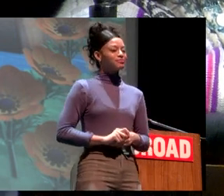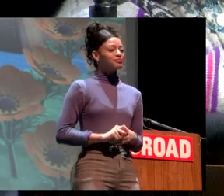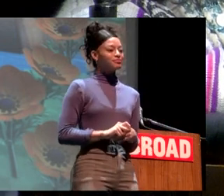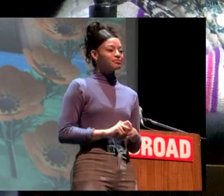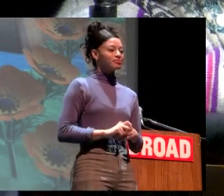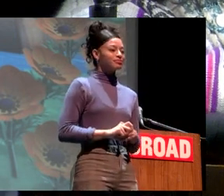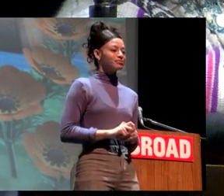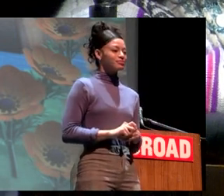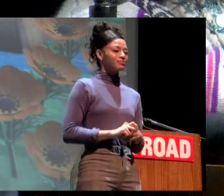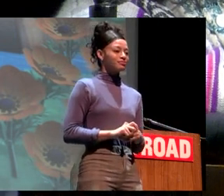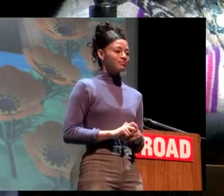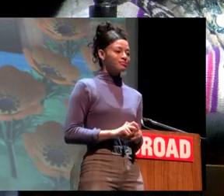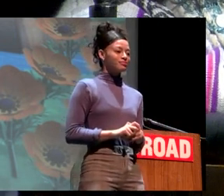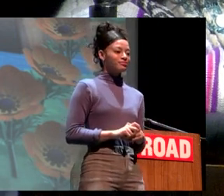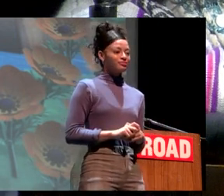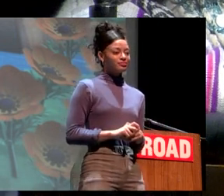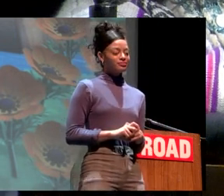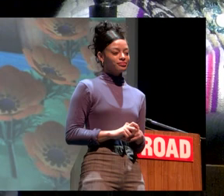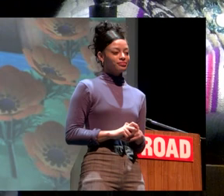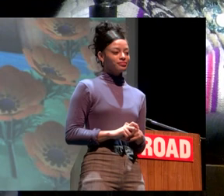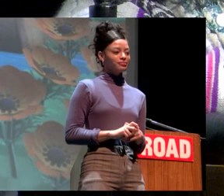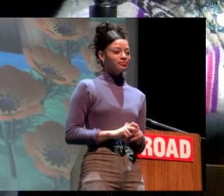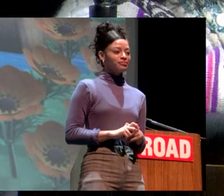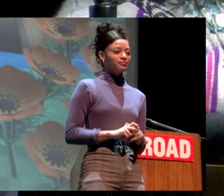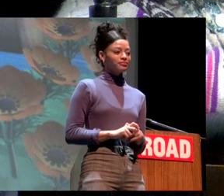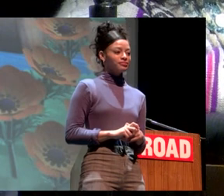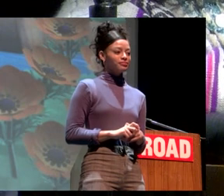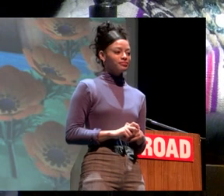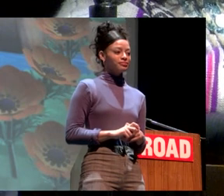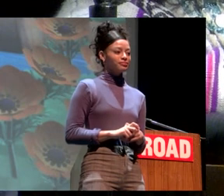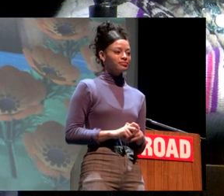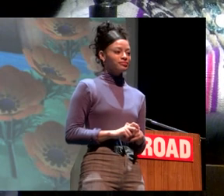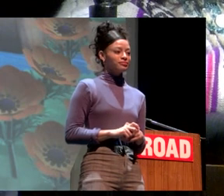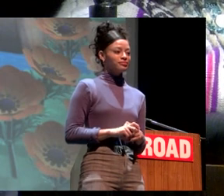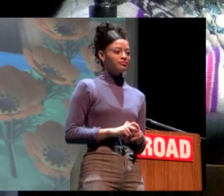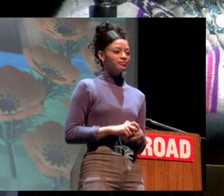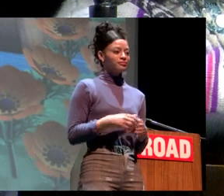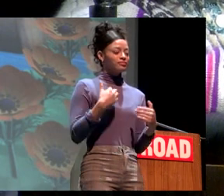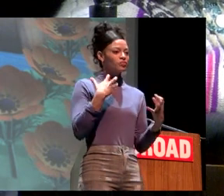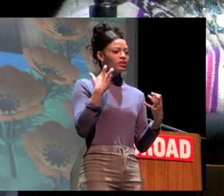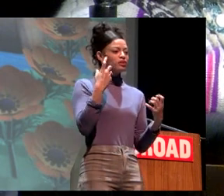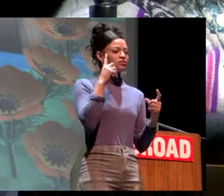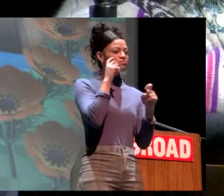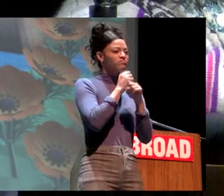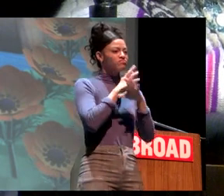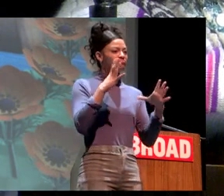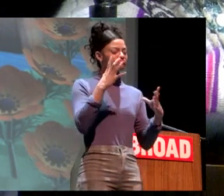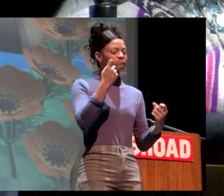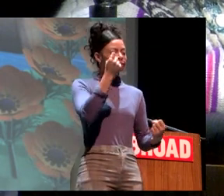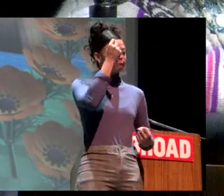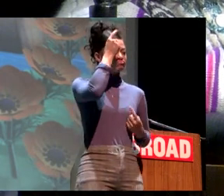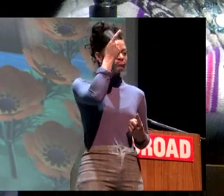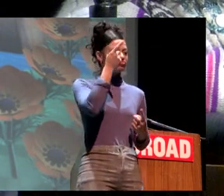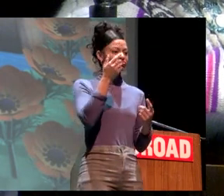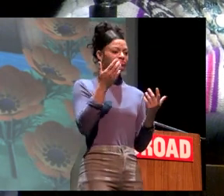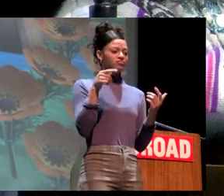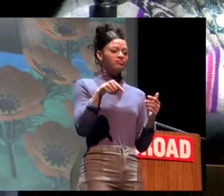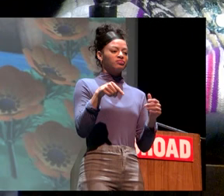to understand that structure, how things are made, and that's how I work towards making my NFT